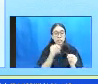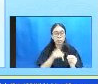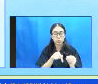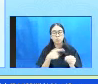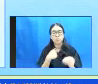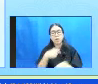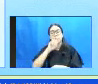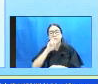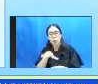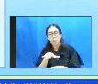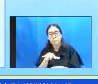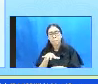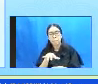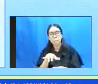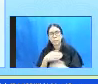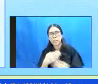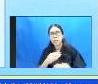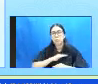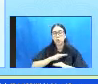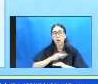excluded a social group. That's